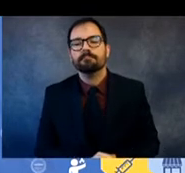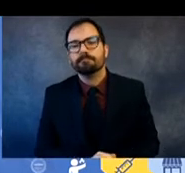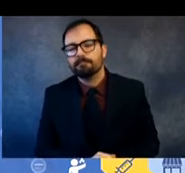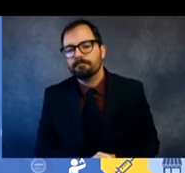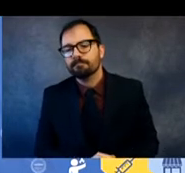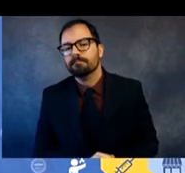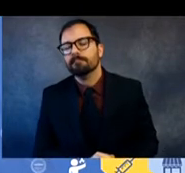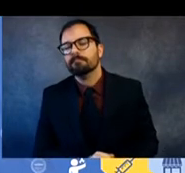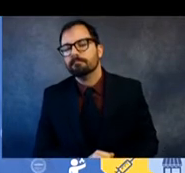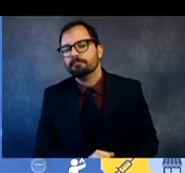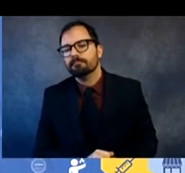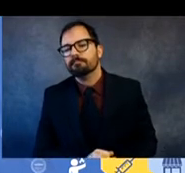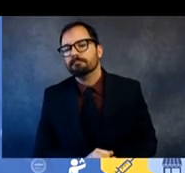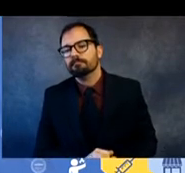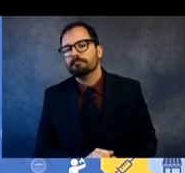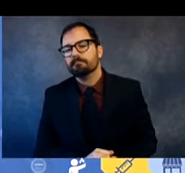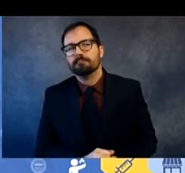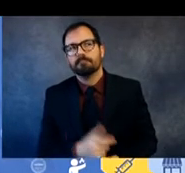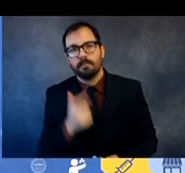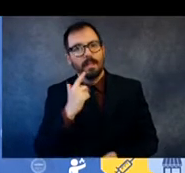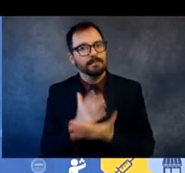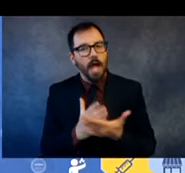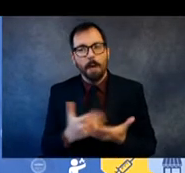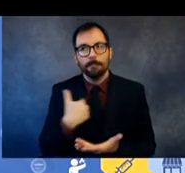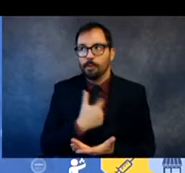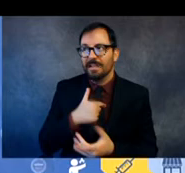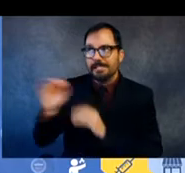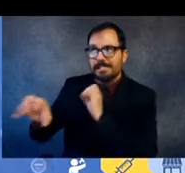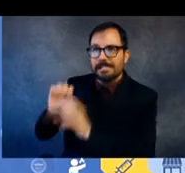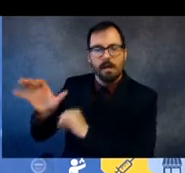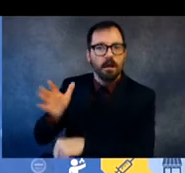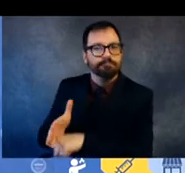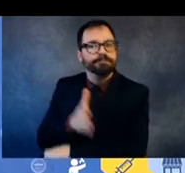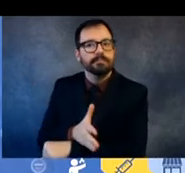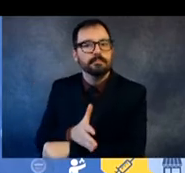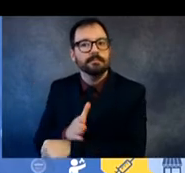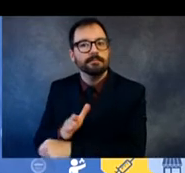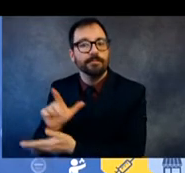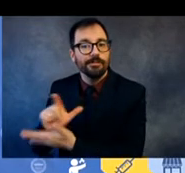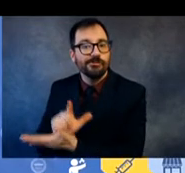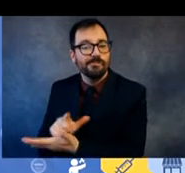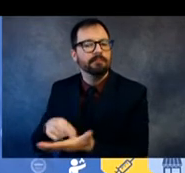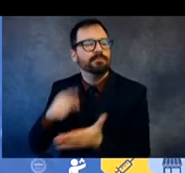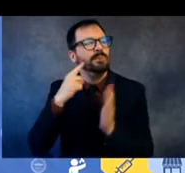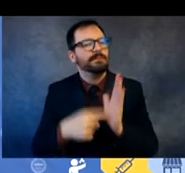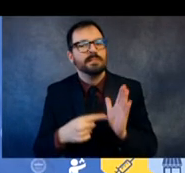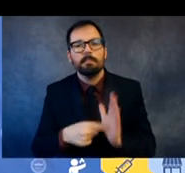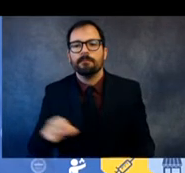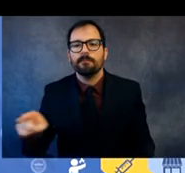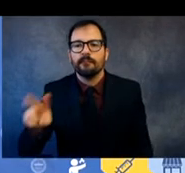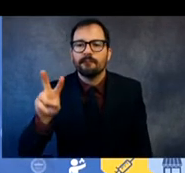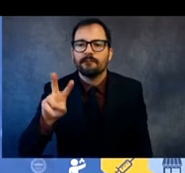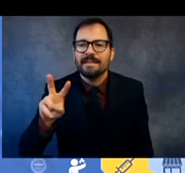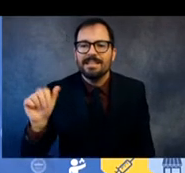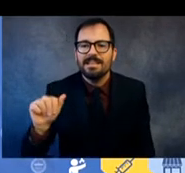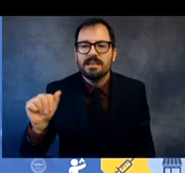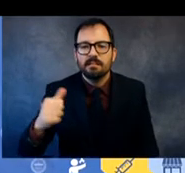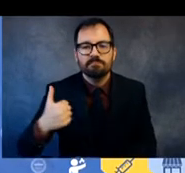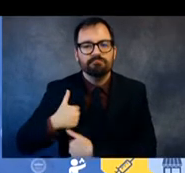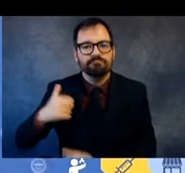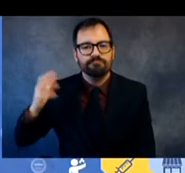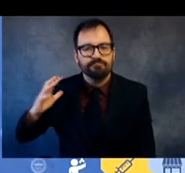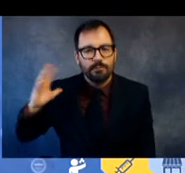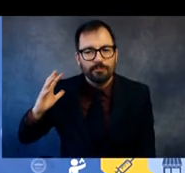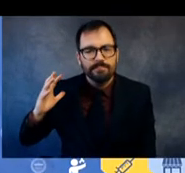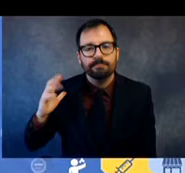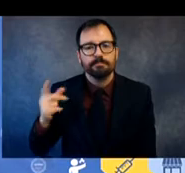were some plus-ups for various aspects of this. I think the VA funding went up when the